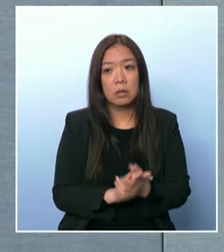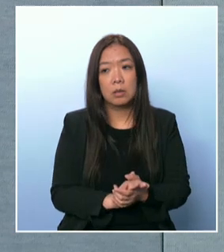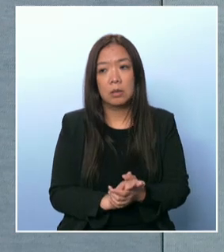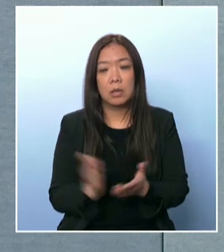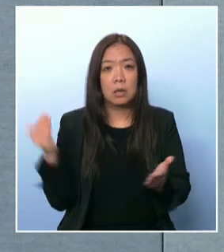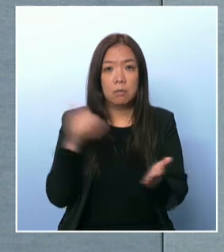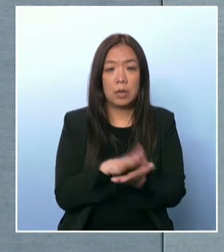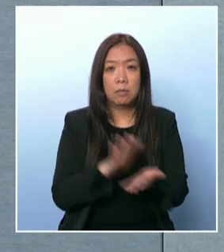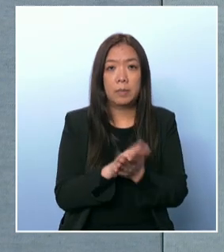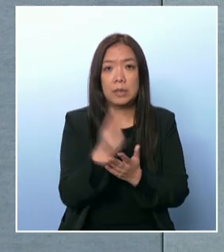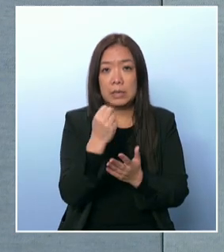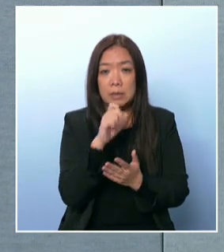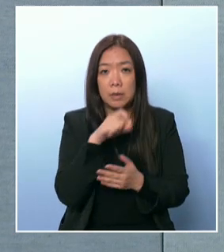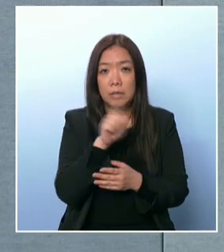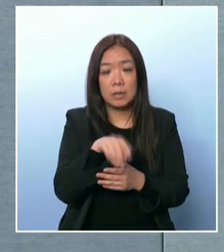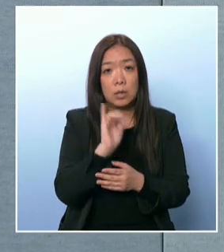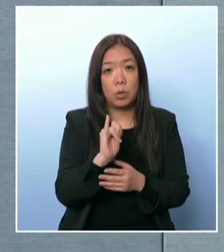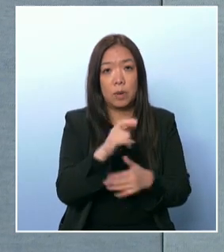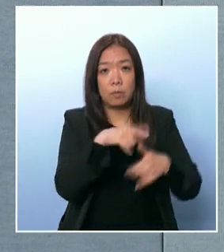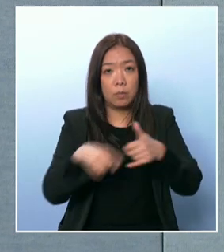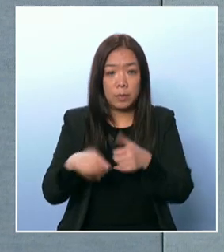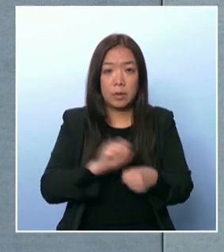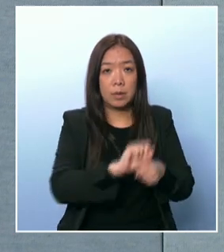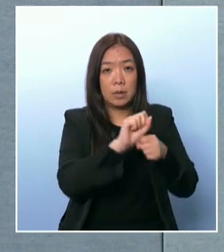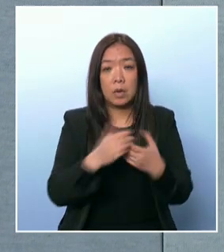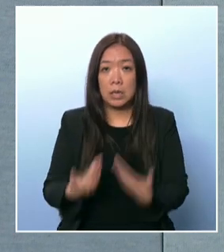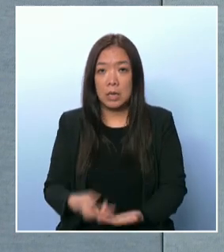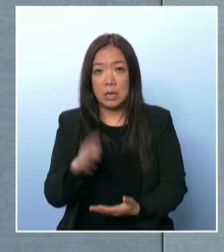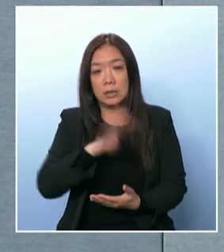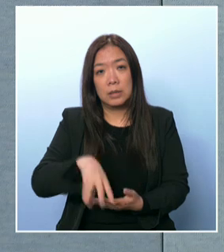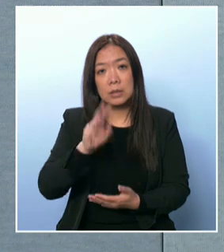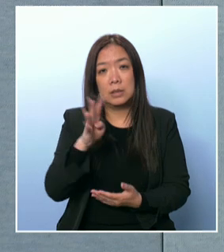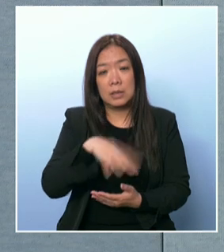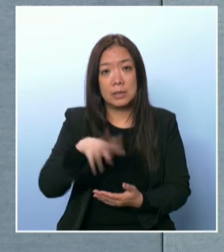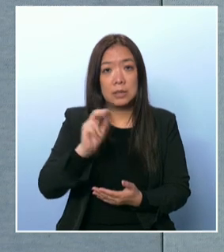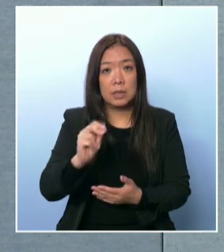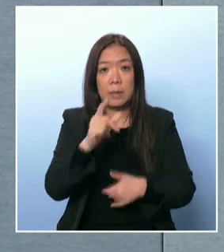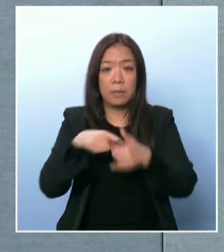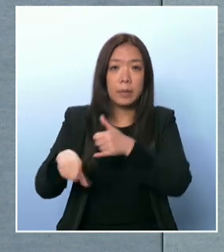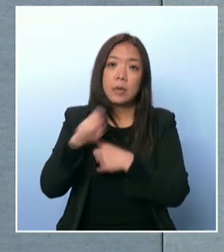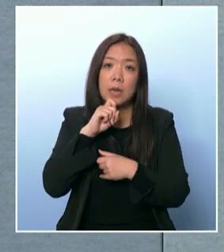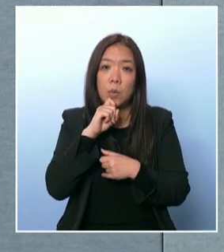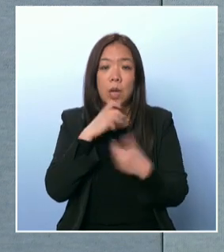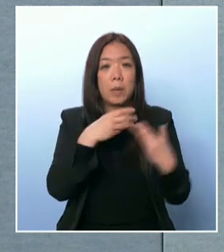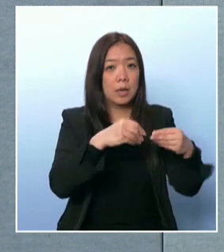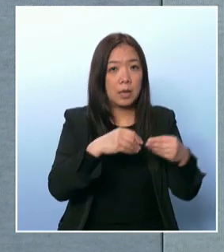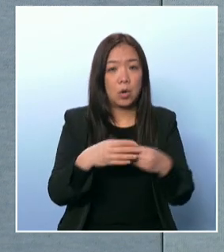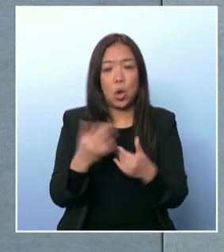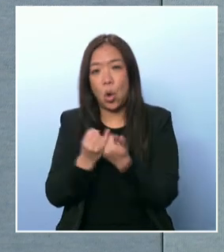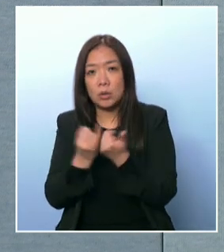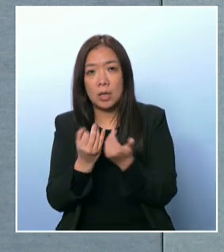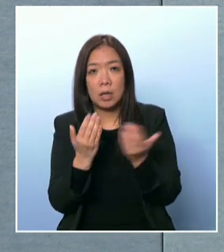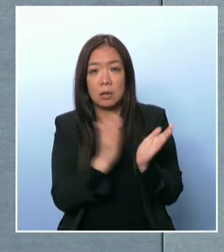the HKU has increased from 1,600 to 4,700. That's to meet